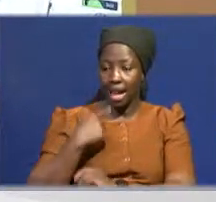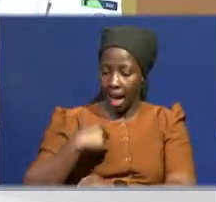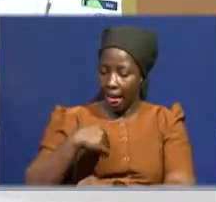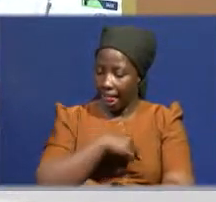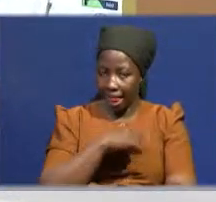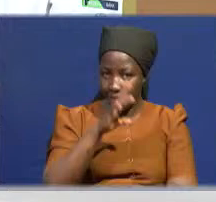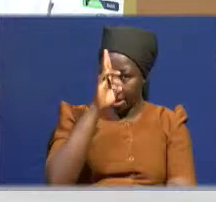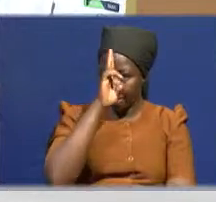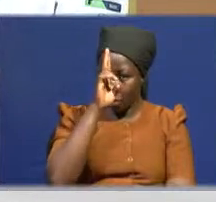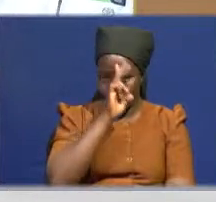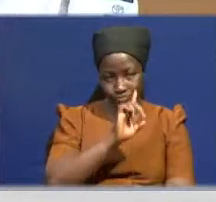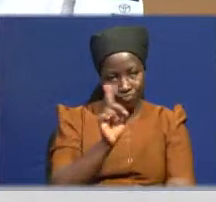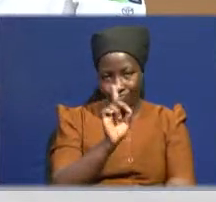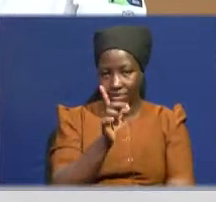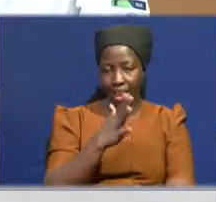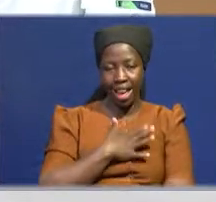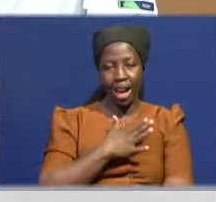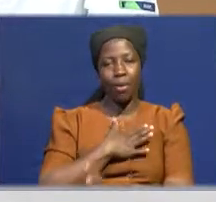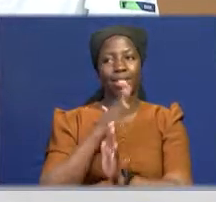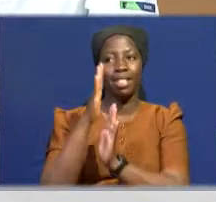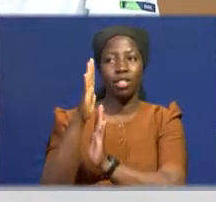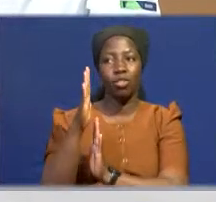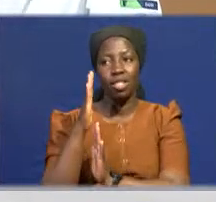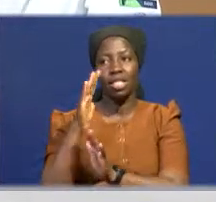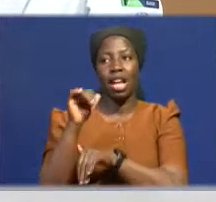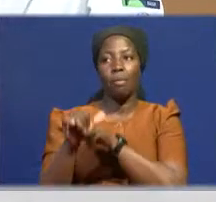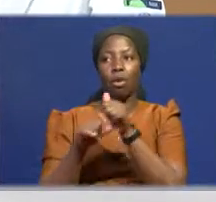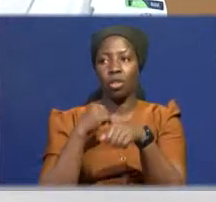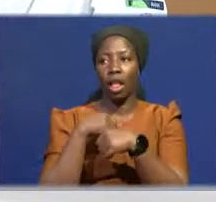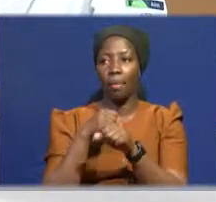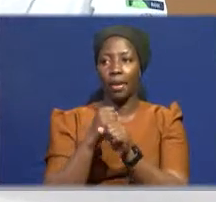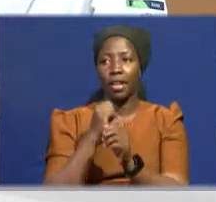police. Our security is more to do with